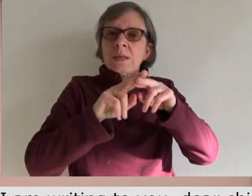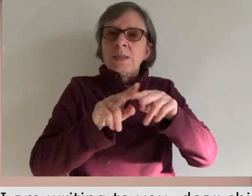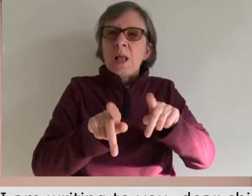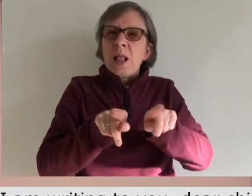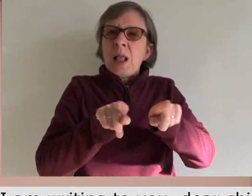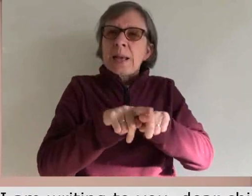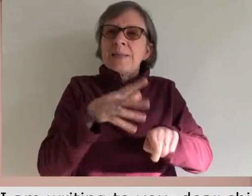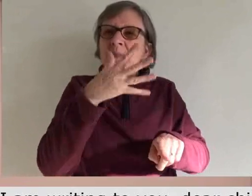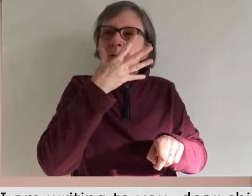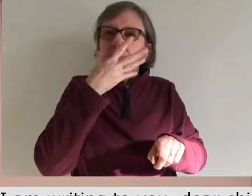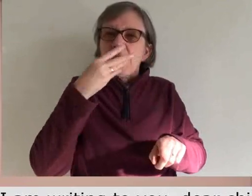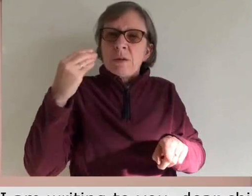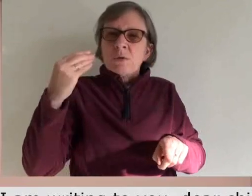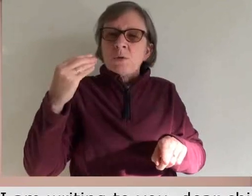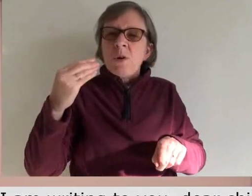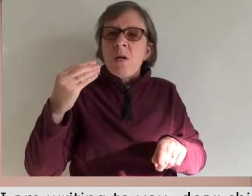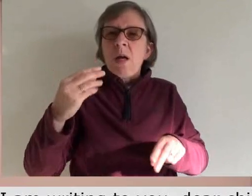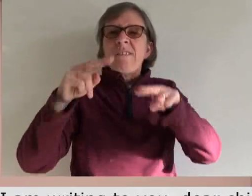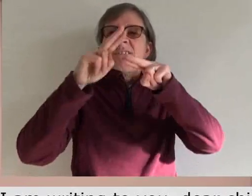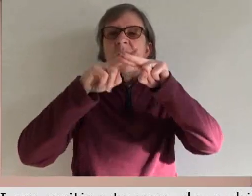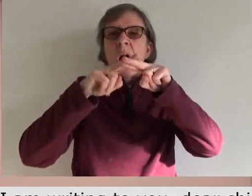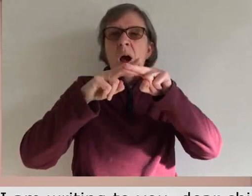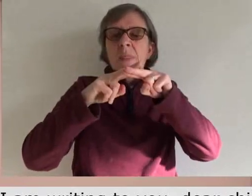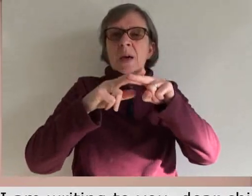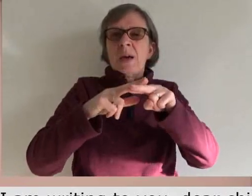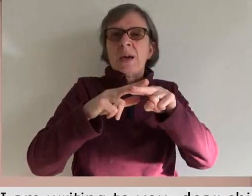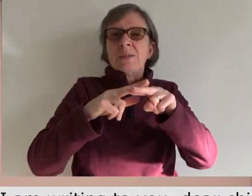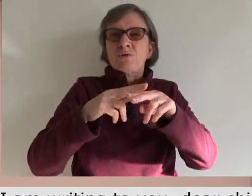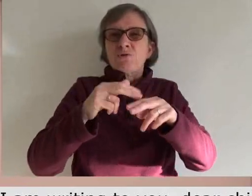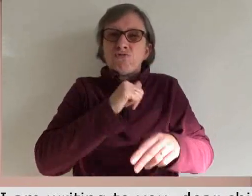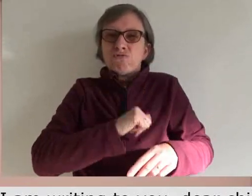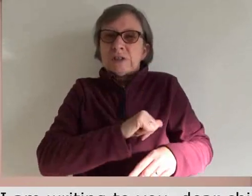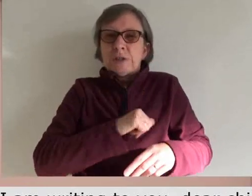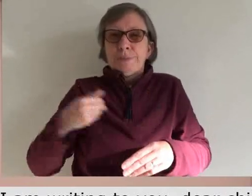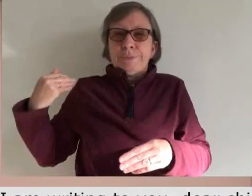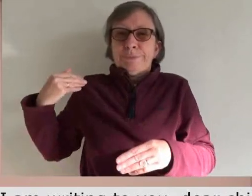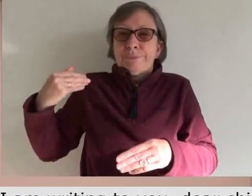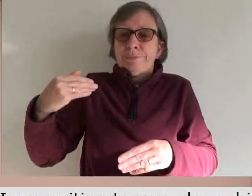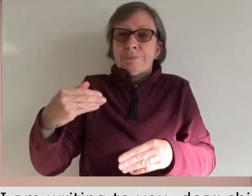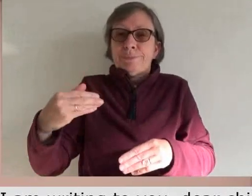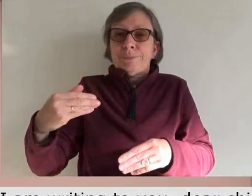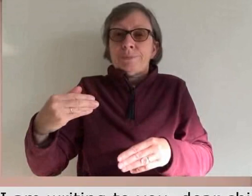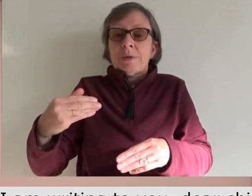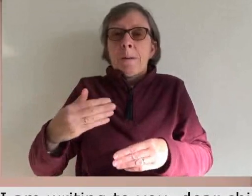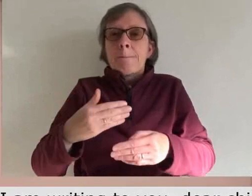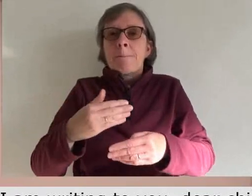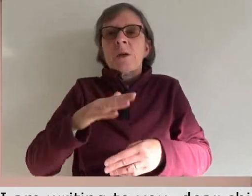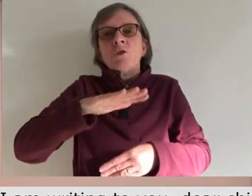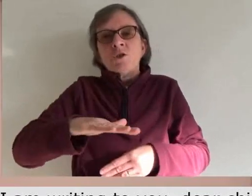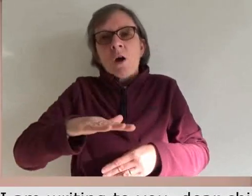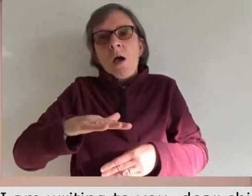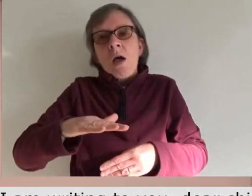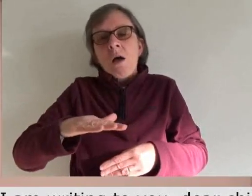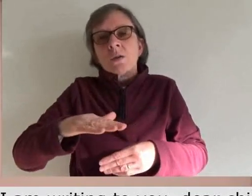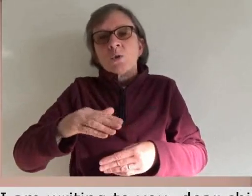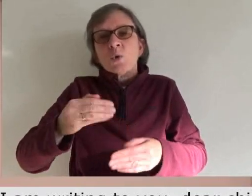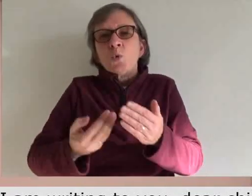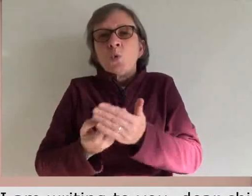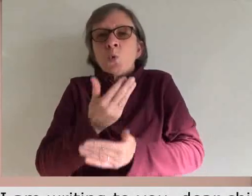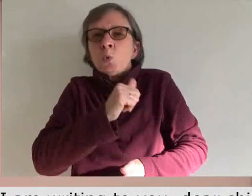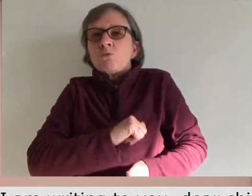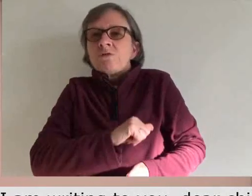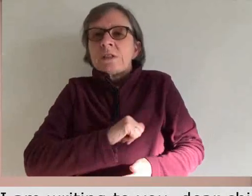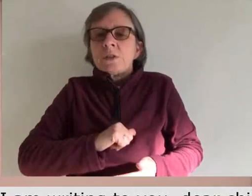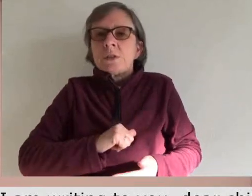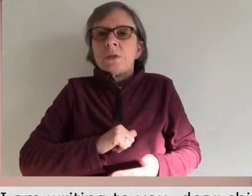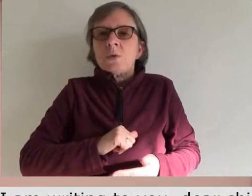maturity in a Christian's life. Or alternatively, others have said, well, when he's talking about little children, he's talking about the readers